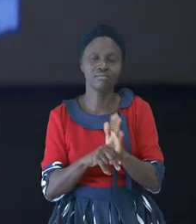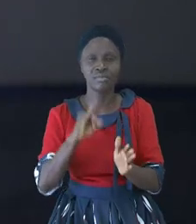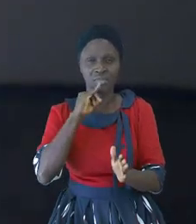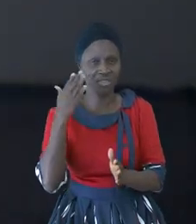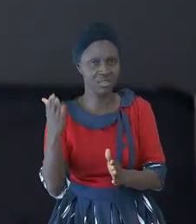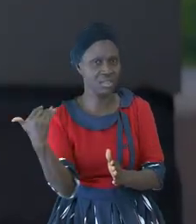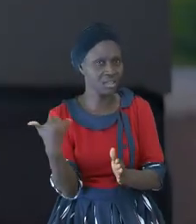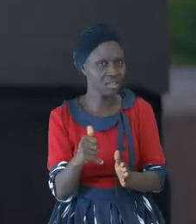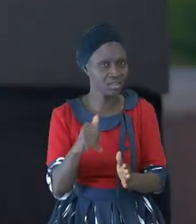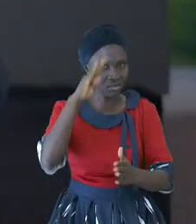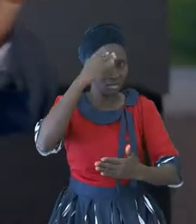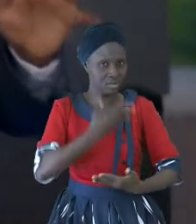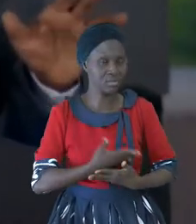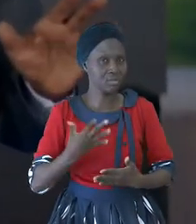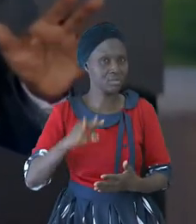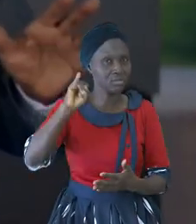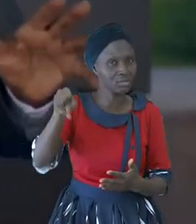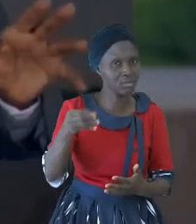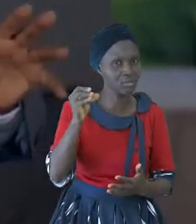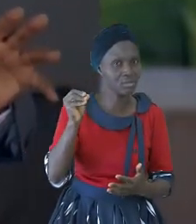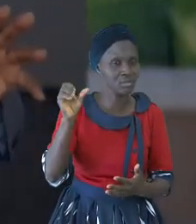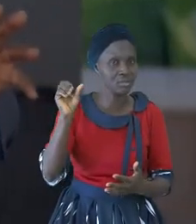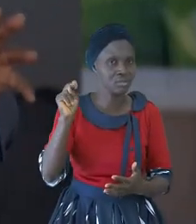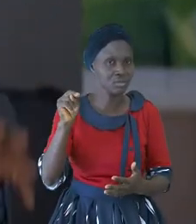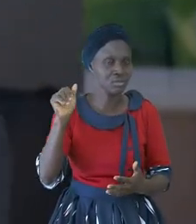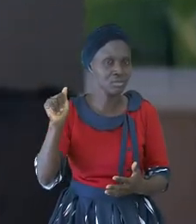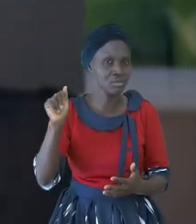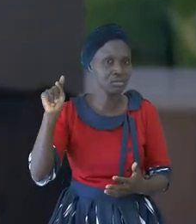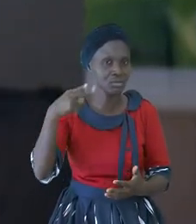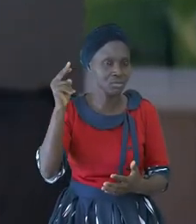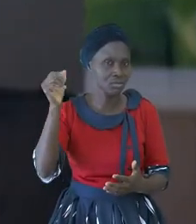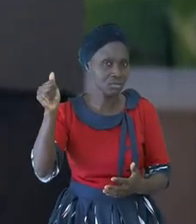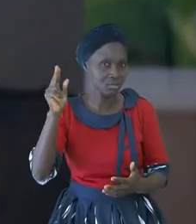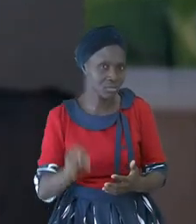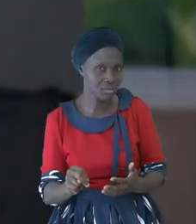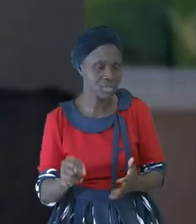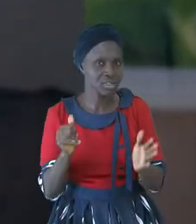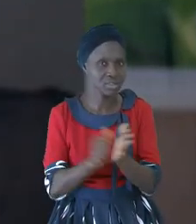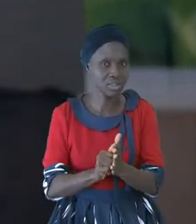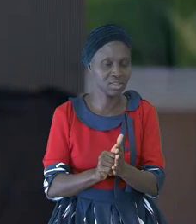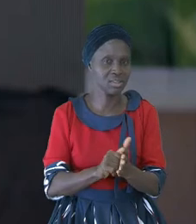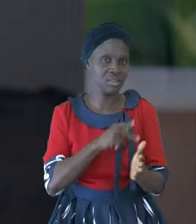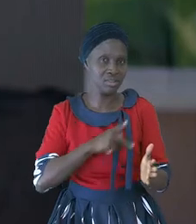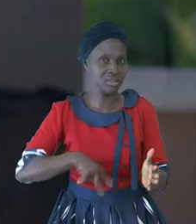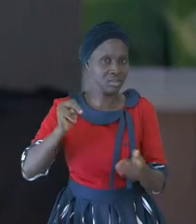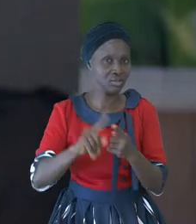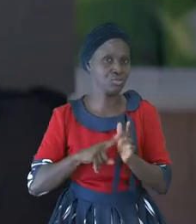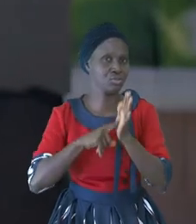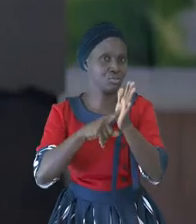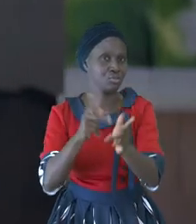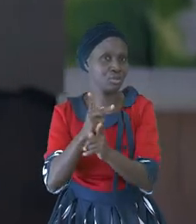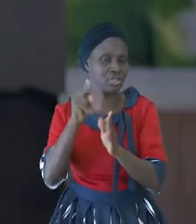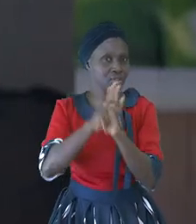of Jonathan that I can show the kindness of the son to him? Because you are following